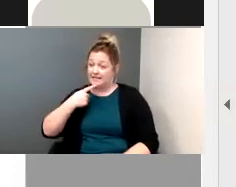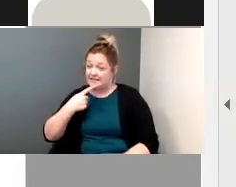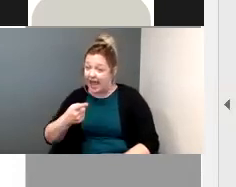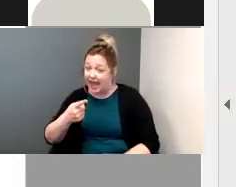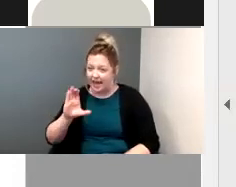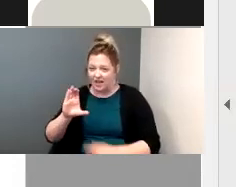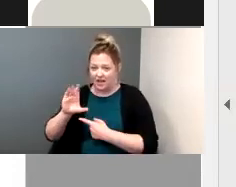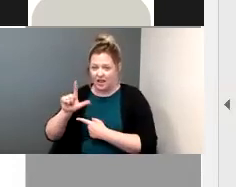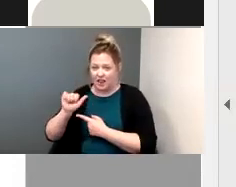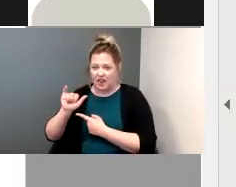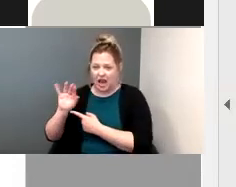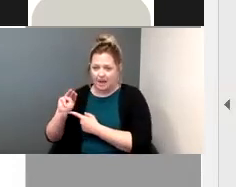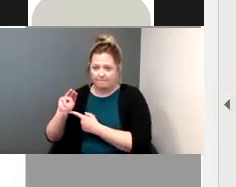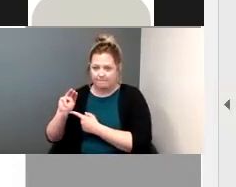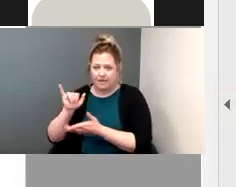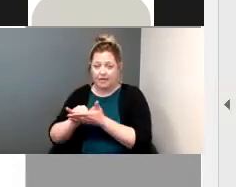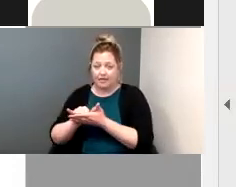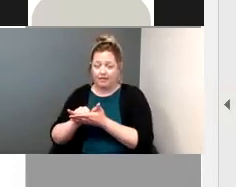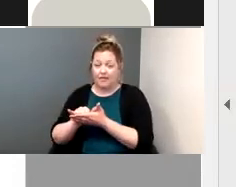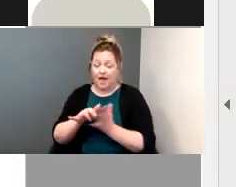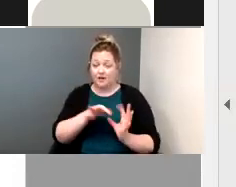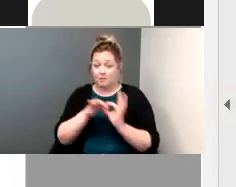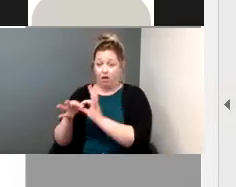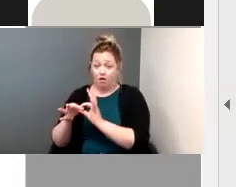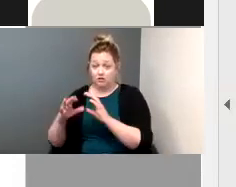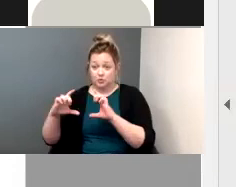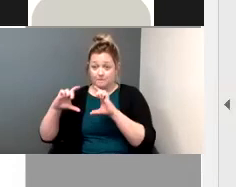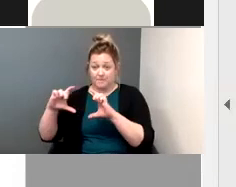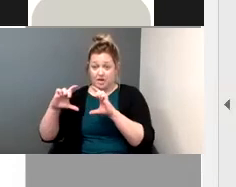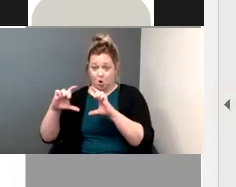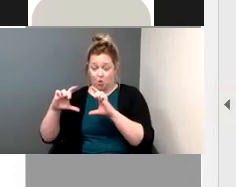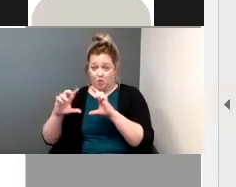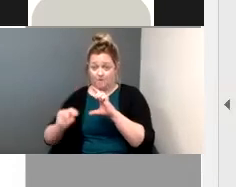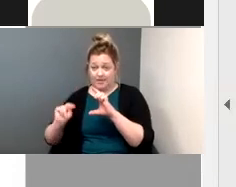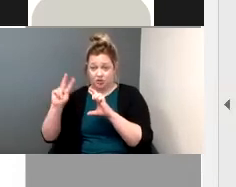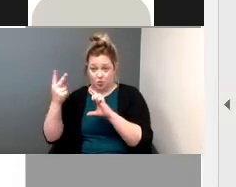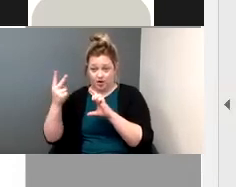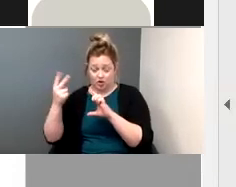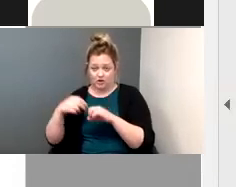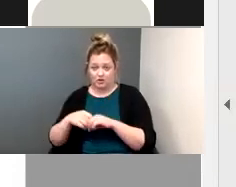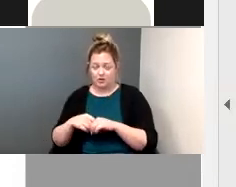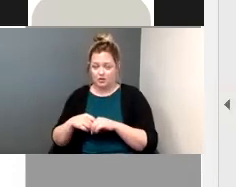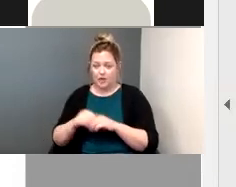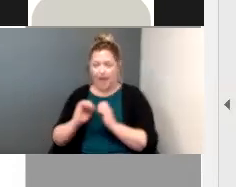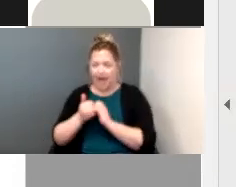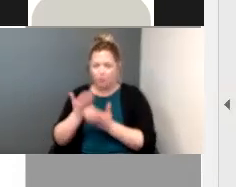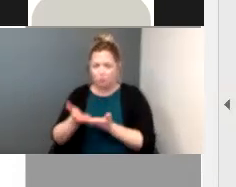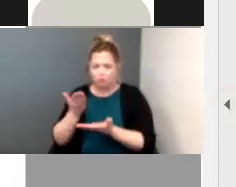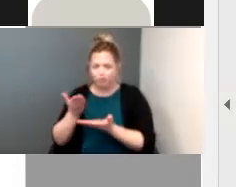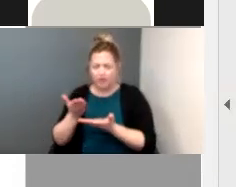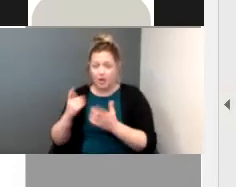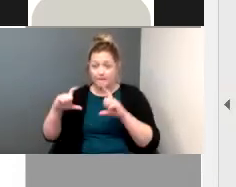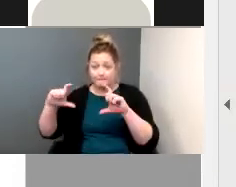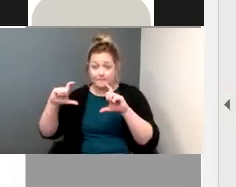function is within this big O of n squared function. Now, in order to prove this, what does big O need? Big O